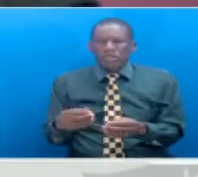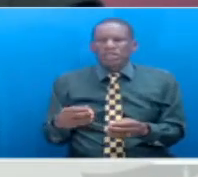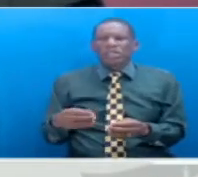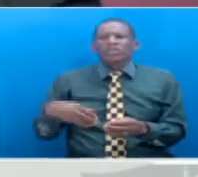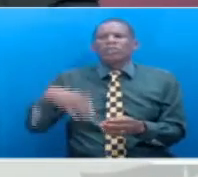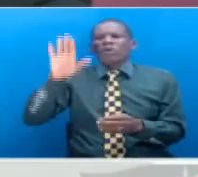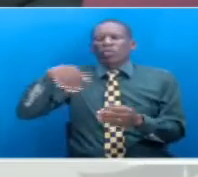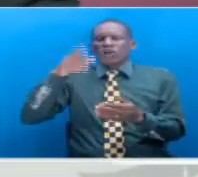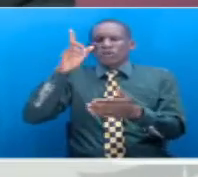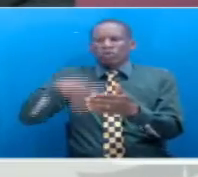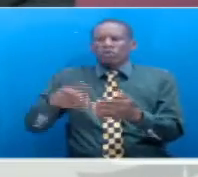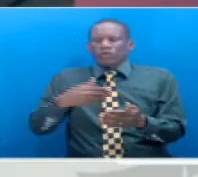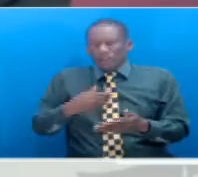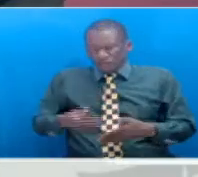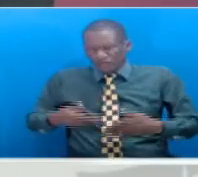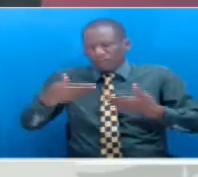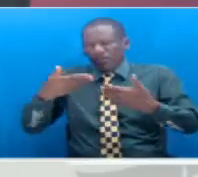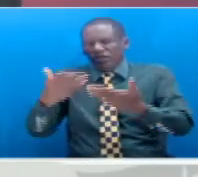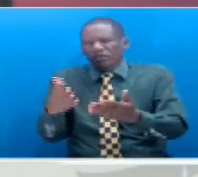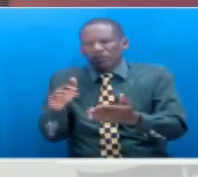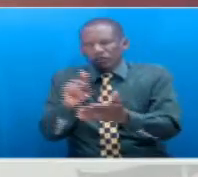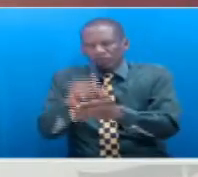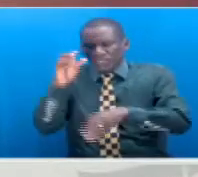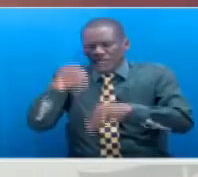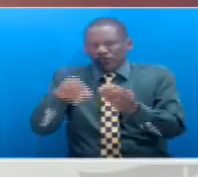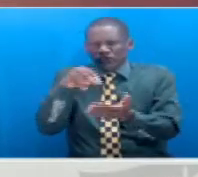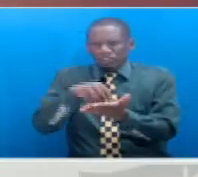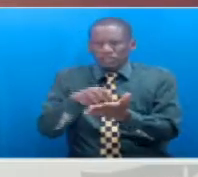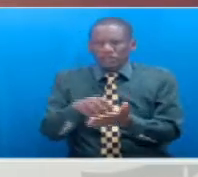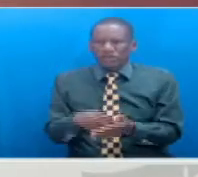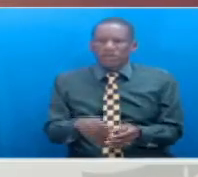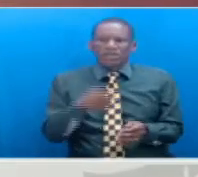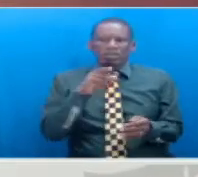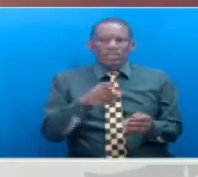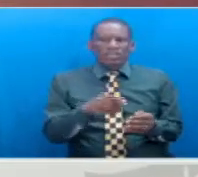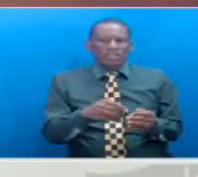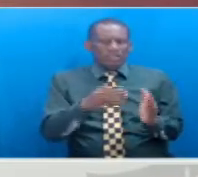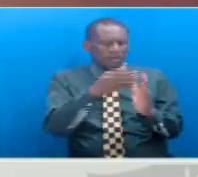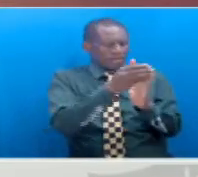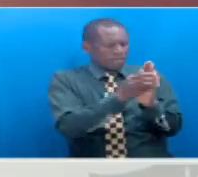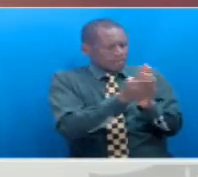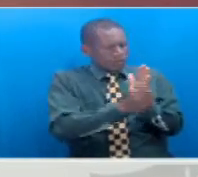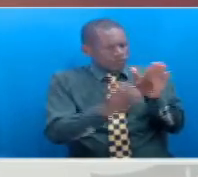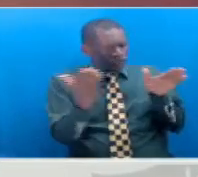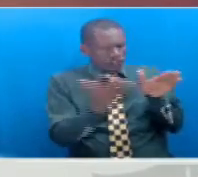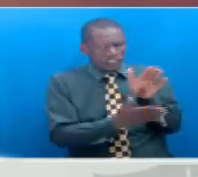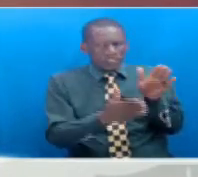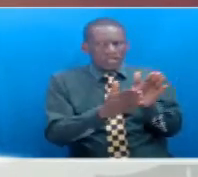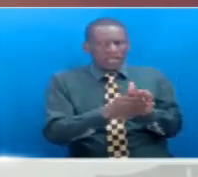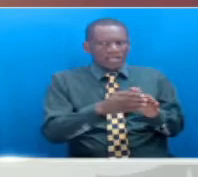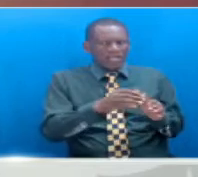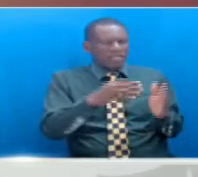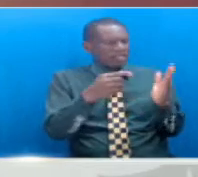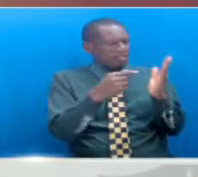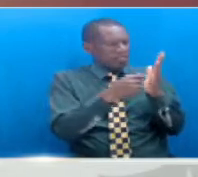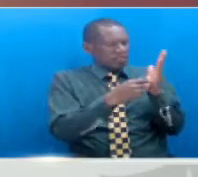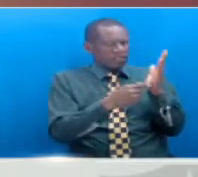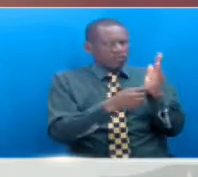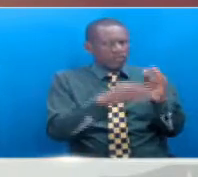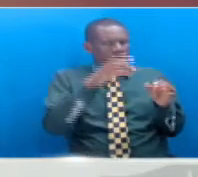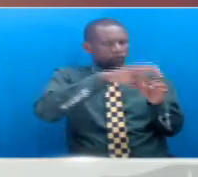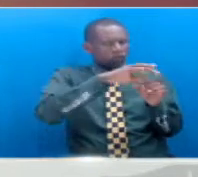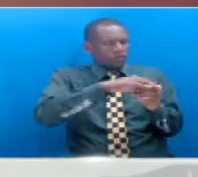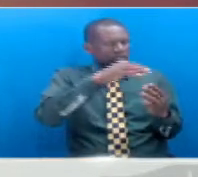than what we have provided for that polling station. This whole manual register and electronic